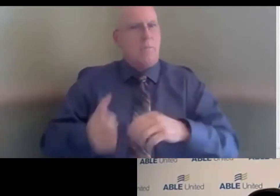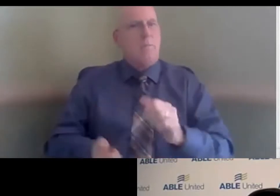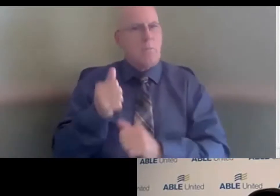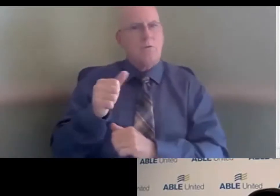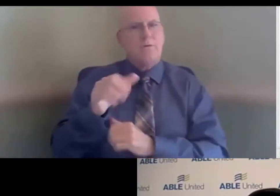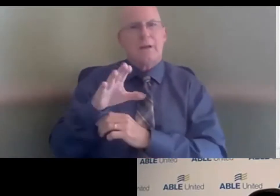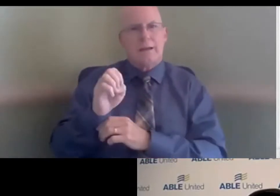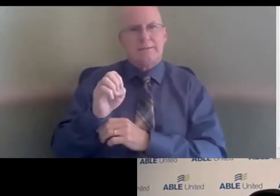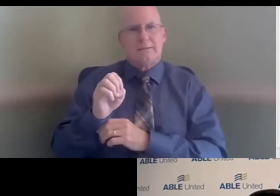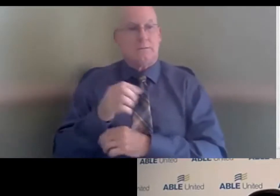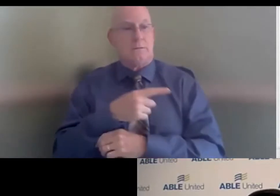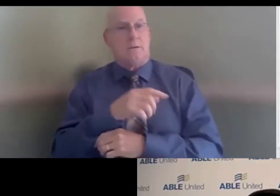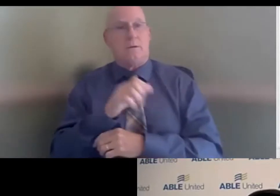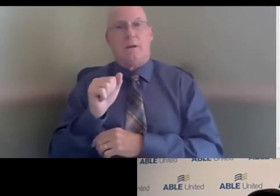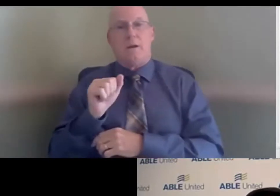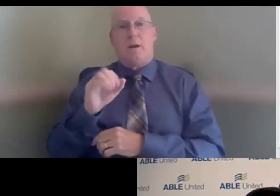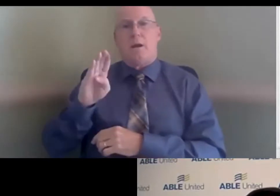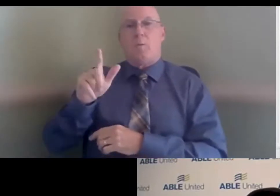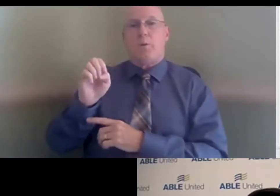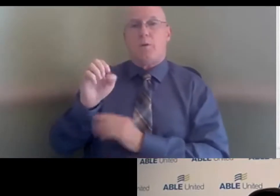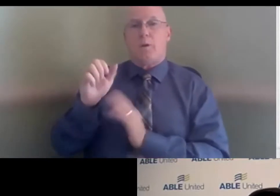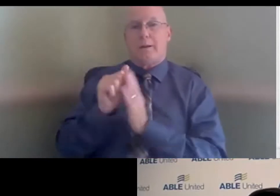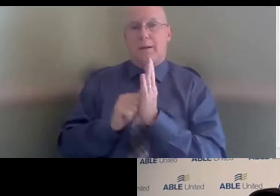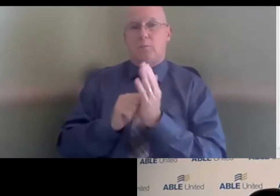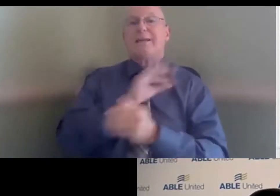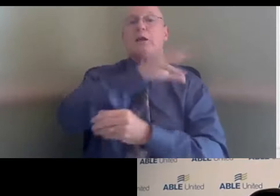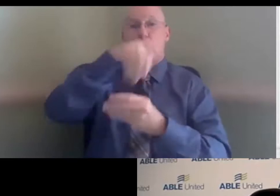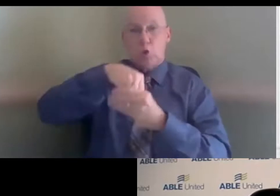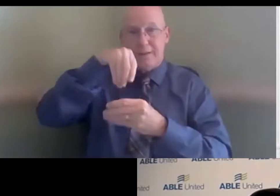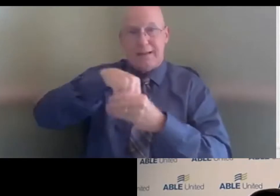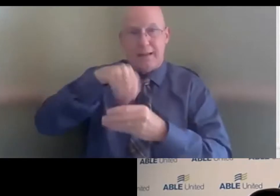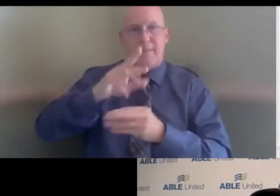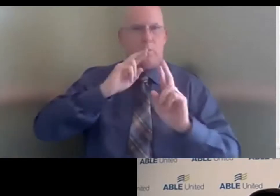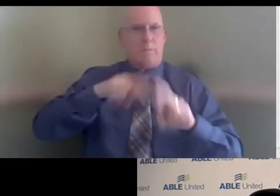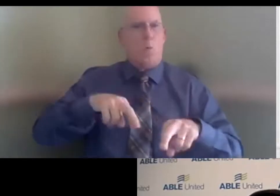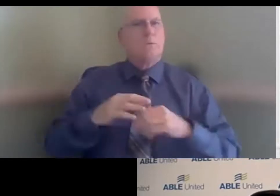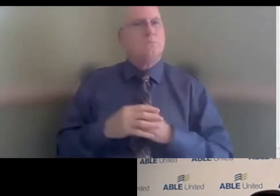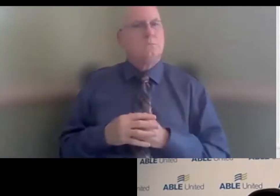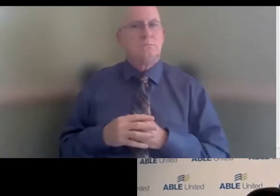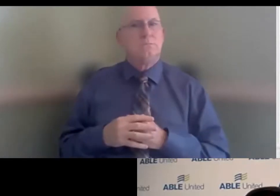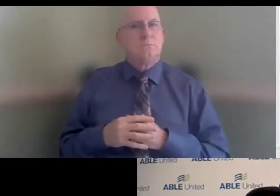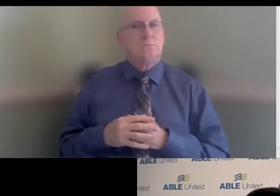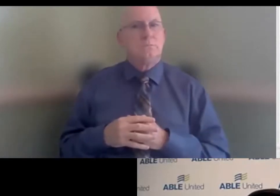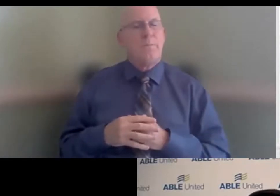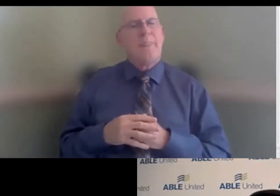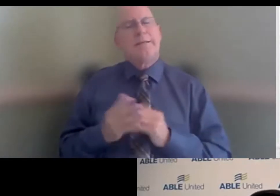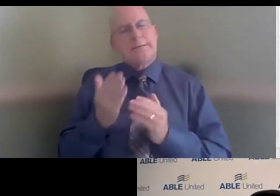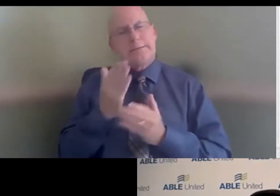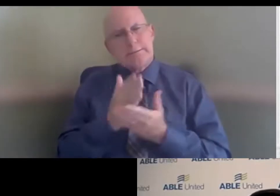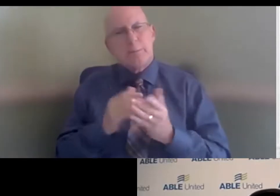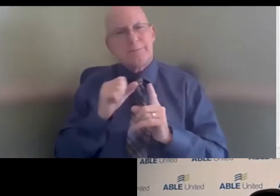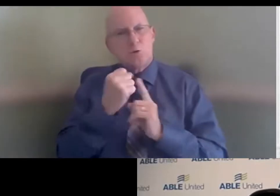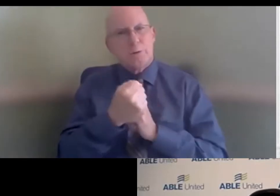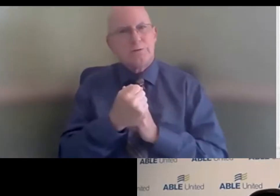ABLE accounts are included in the accounting, right? But in some cases, I know